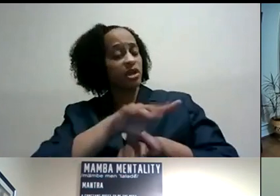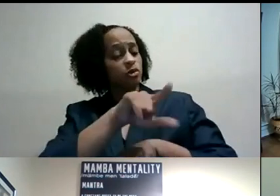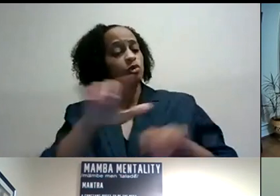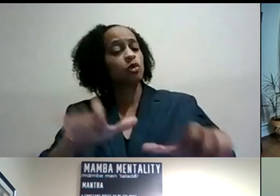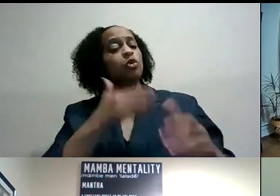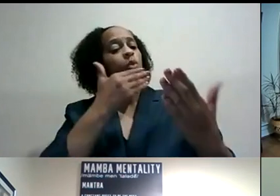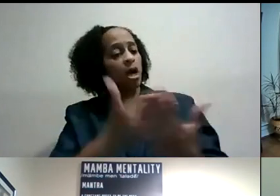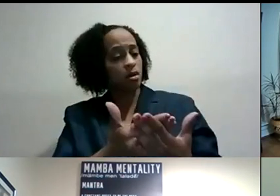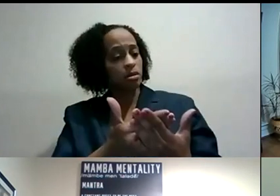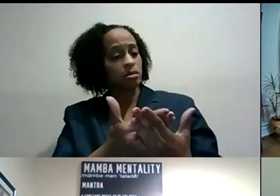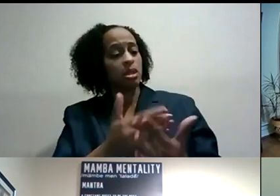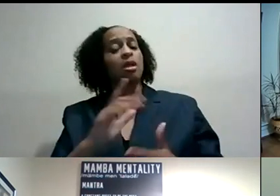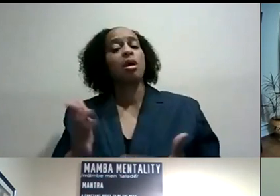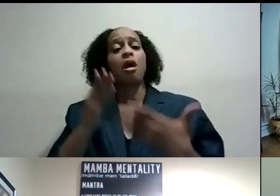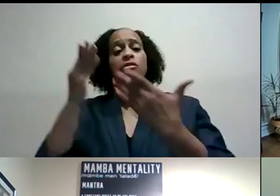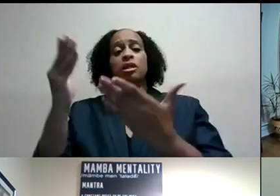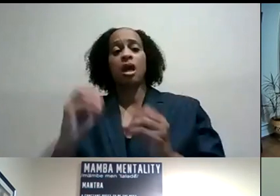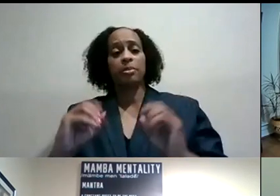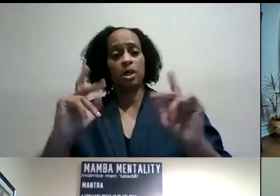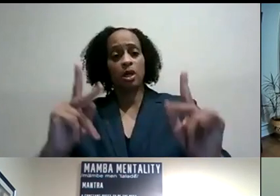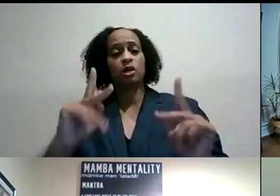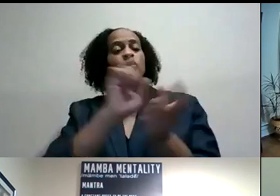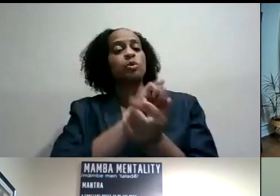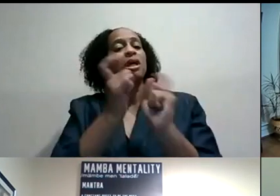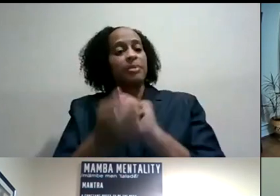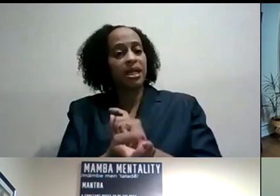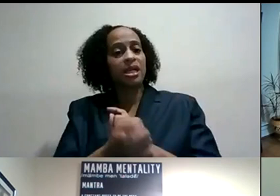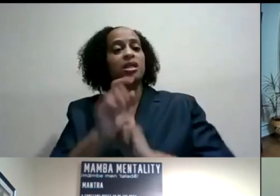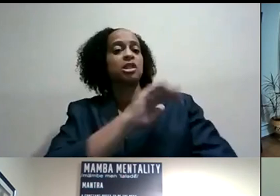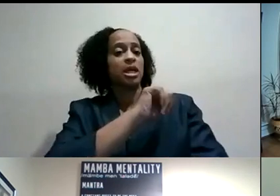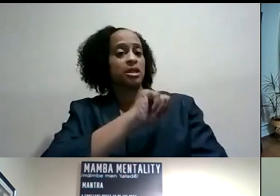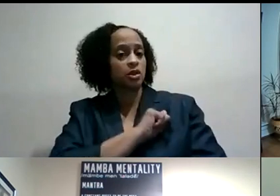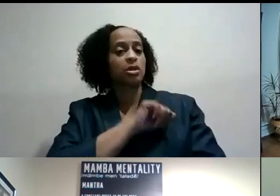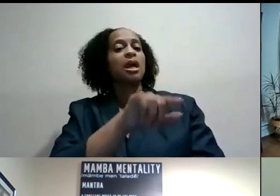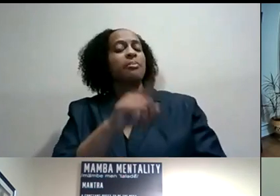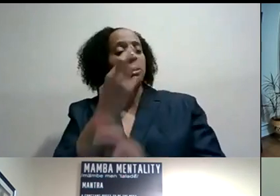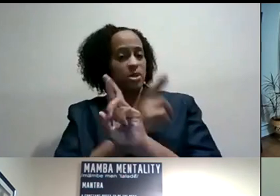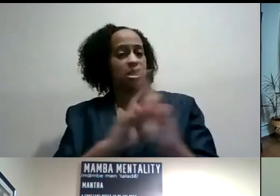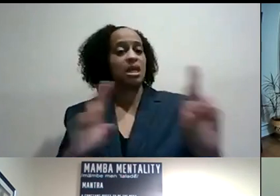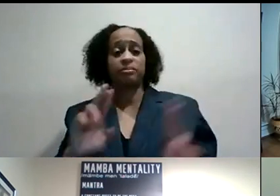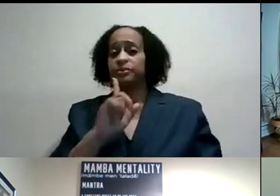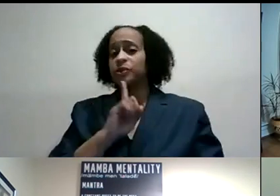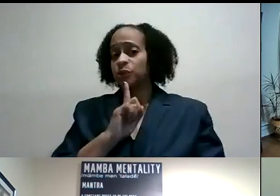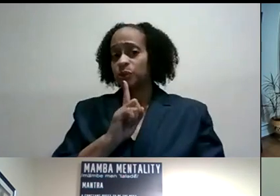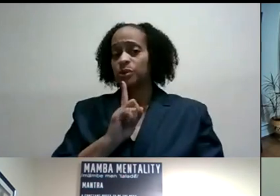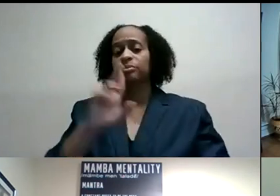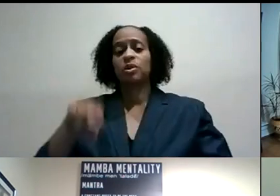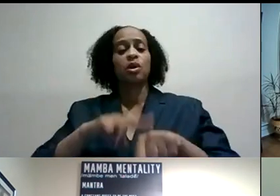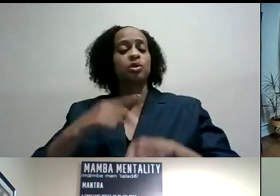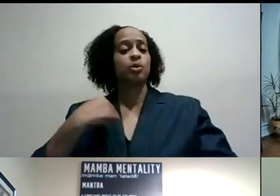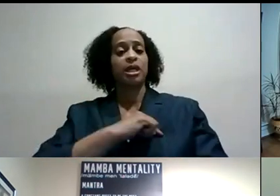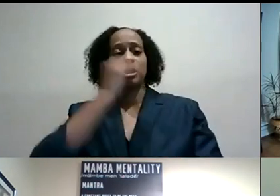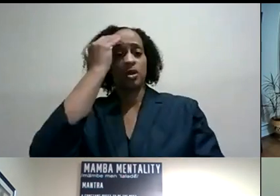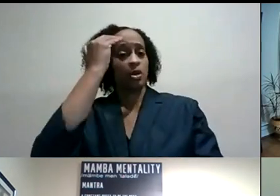well, offering him the opportunity to repent, to change his attitude, and be redeemed. That's true. Of course, we know that Cain